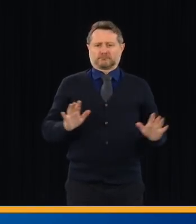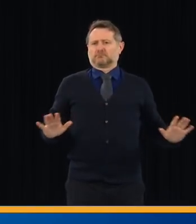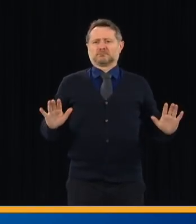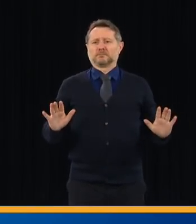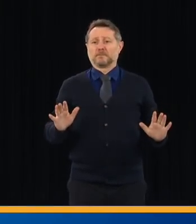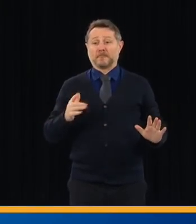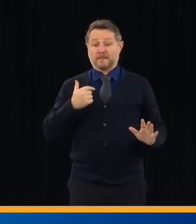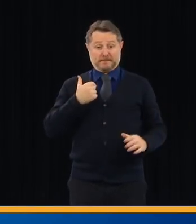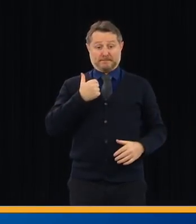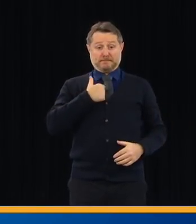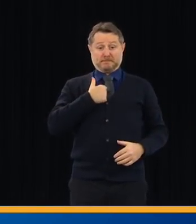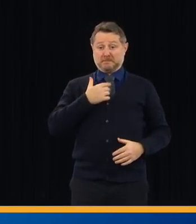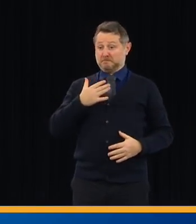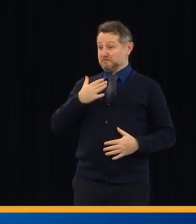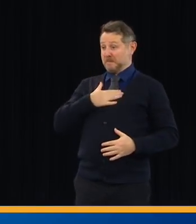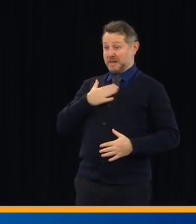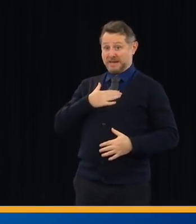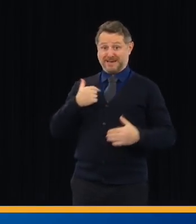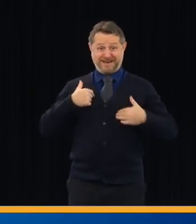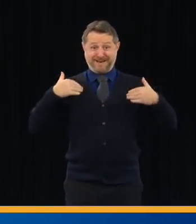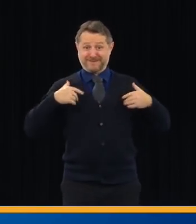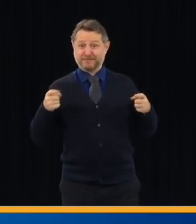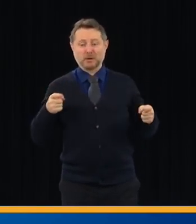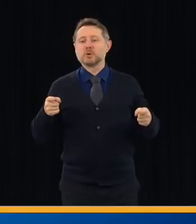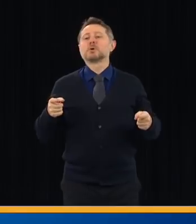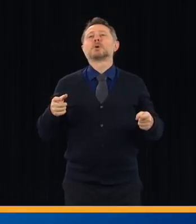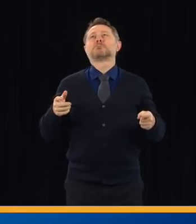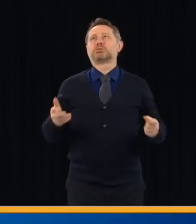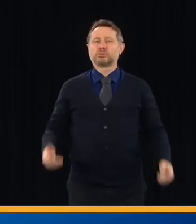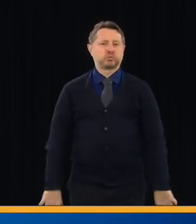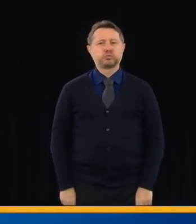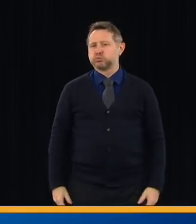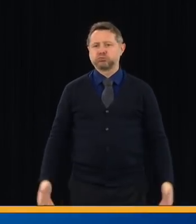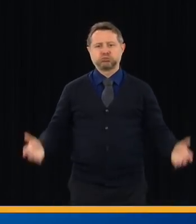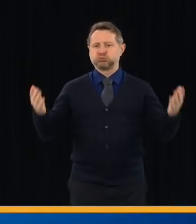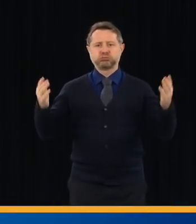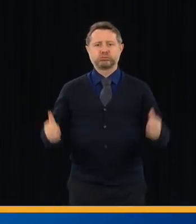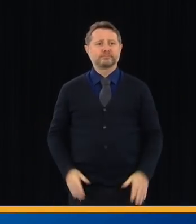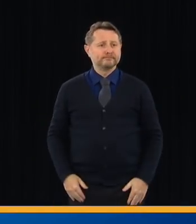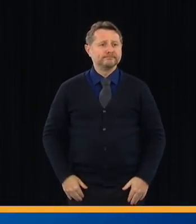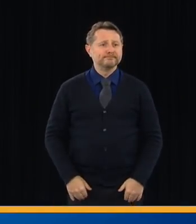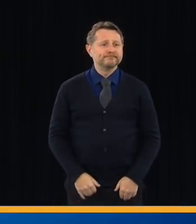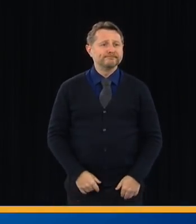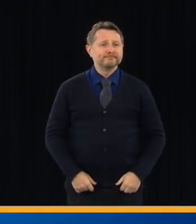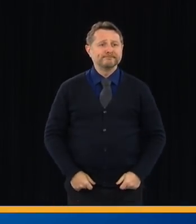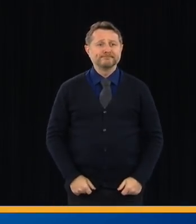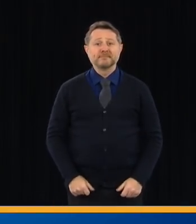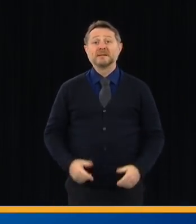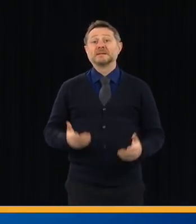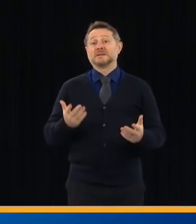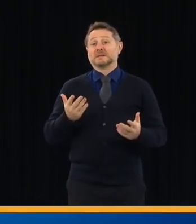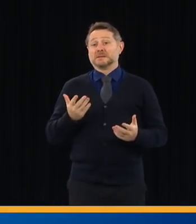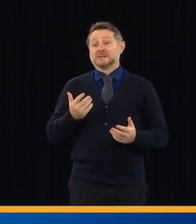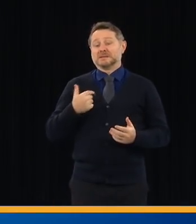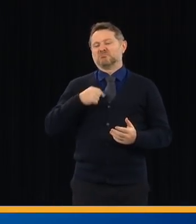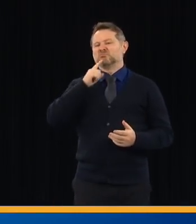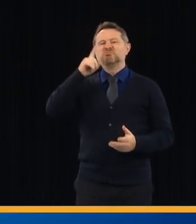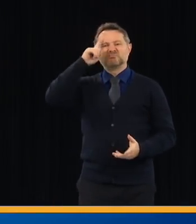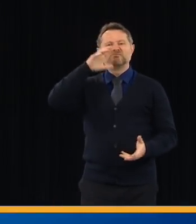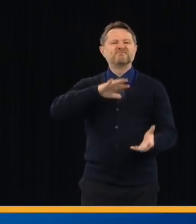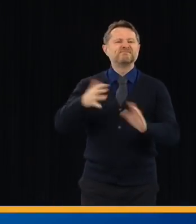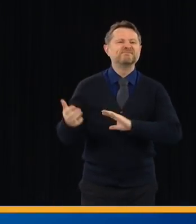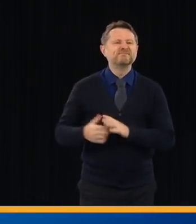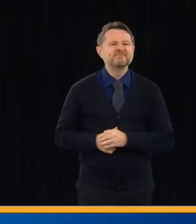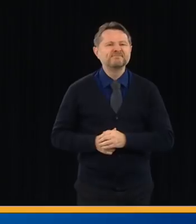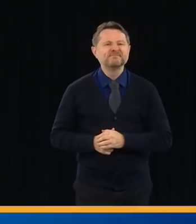you are out of control. And this is a painful, disorienting experience.